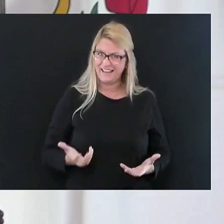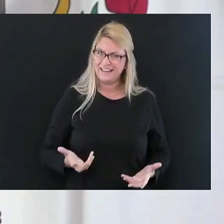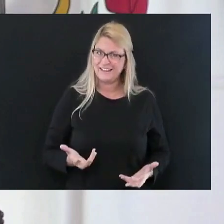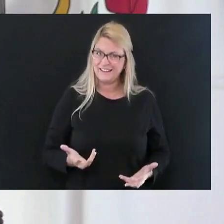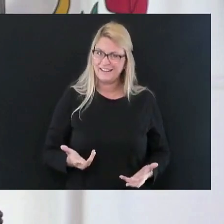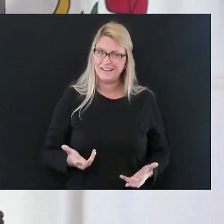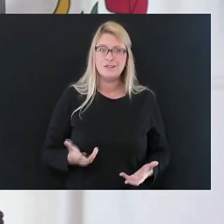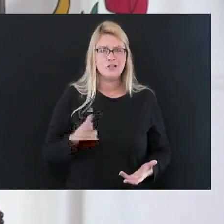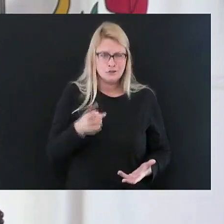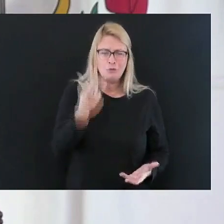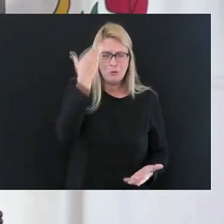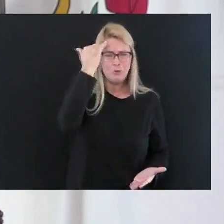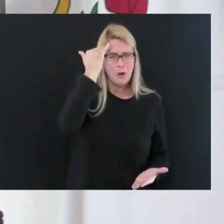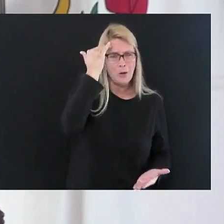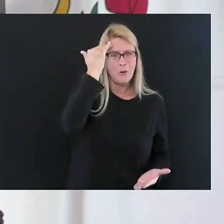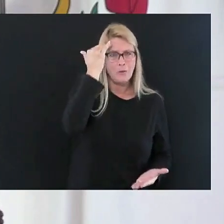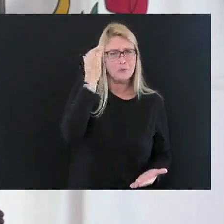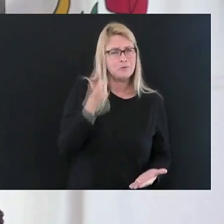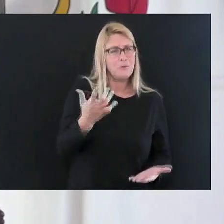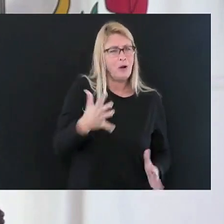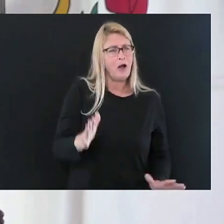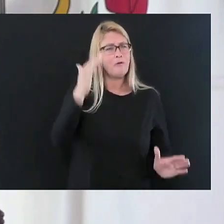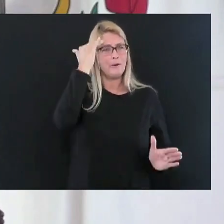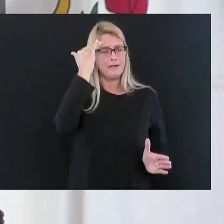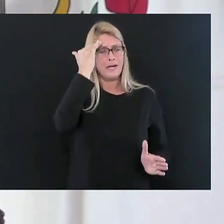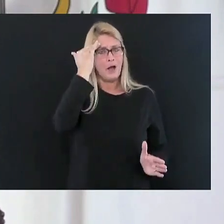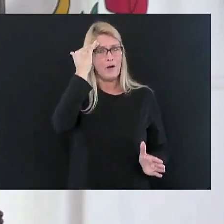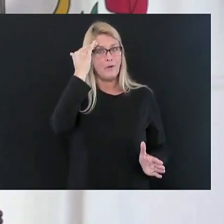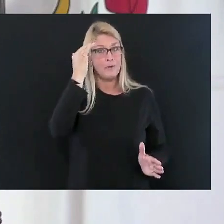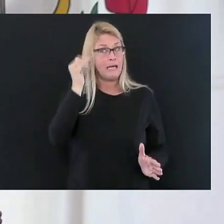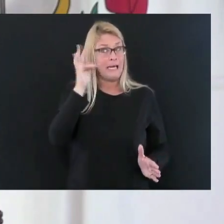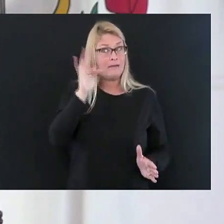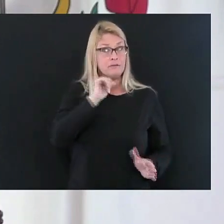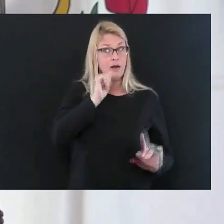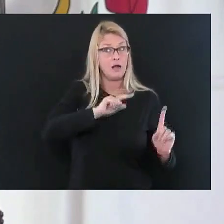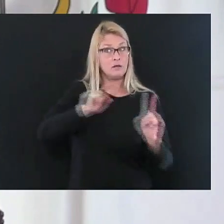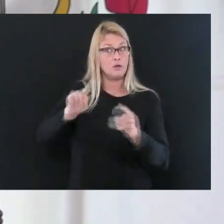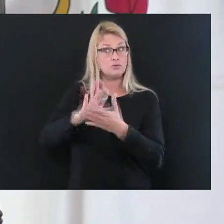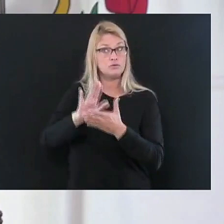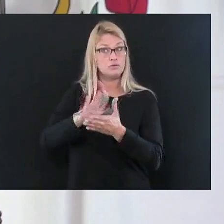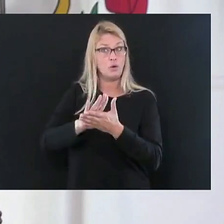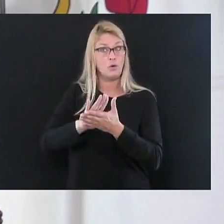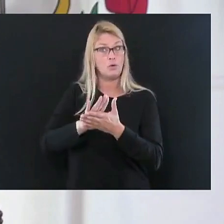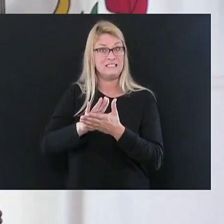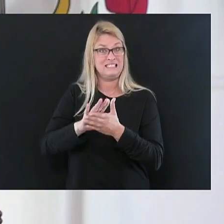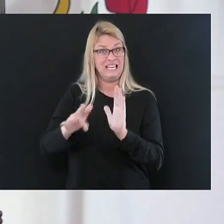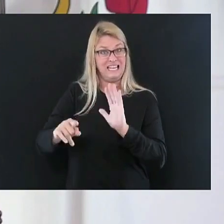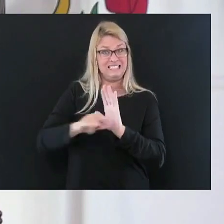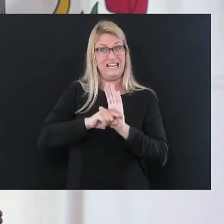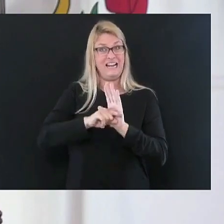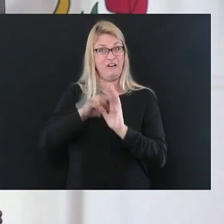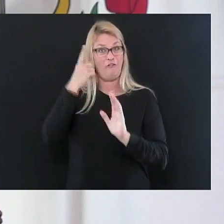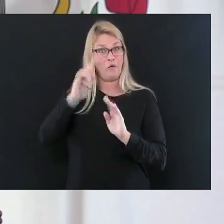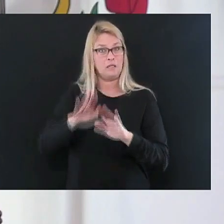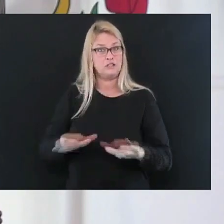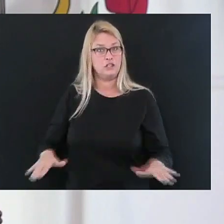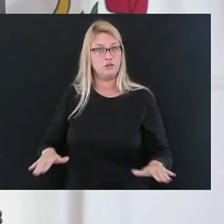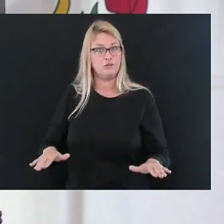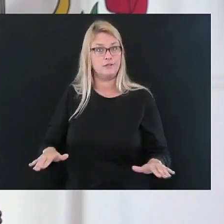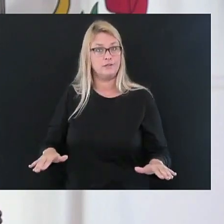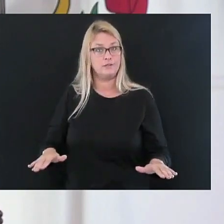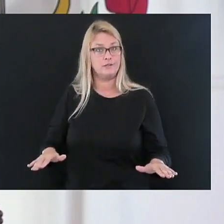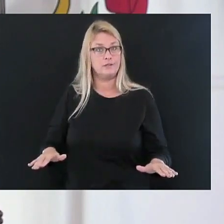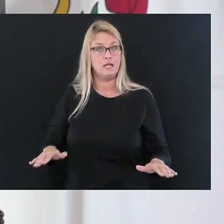know, so you know, you really know without any doubt, if we don't go to school, the downside impact is going to be